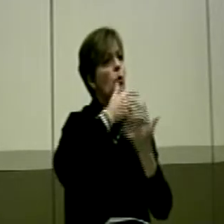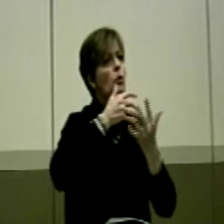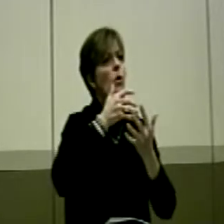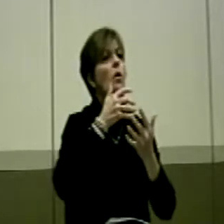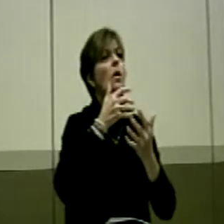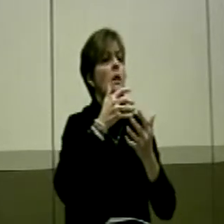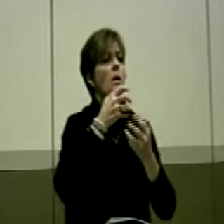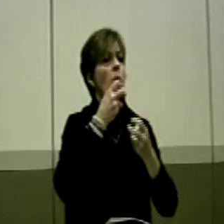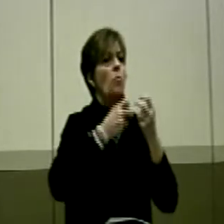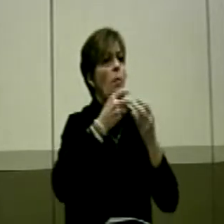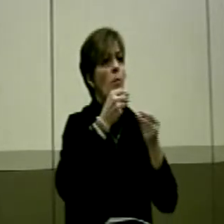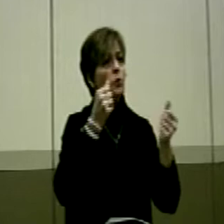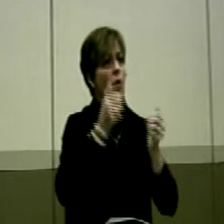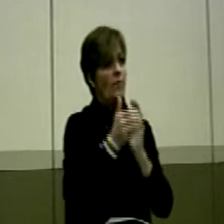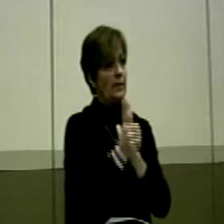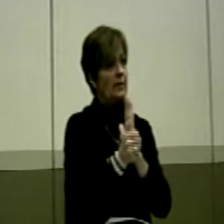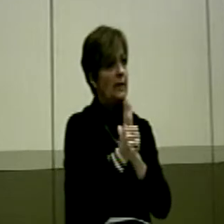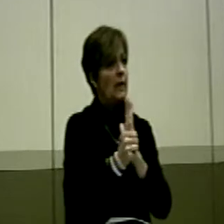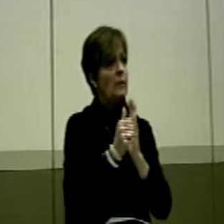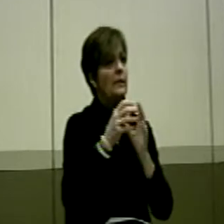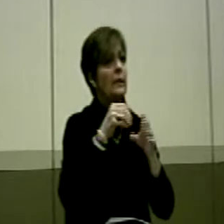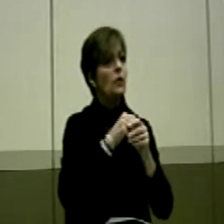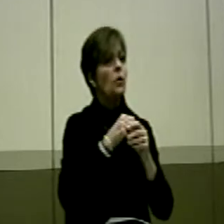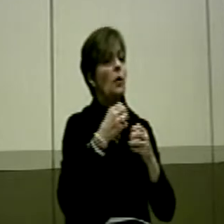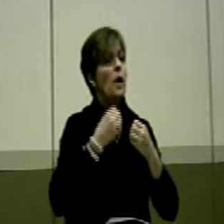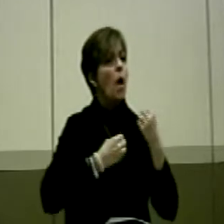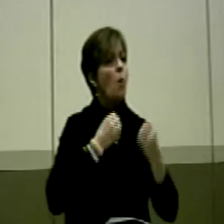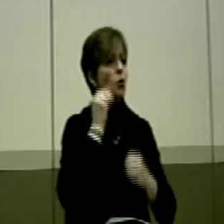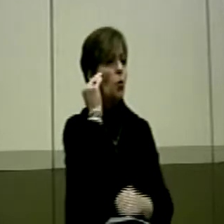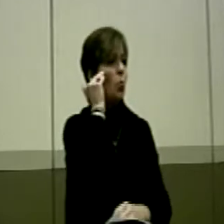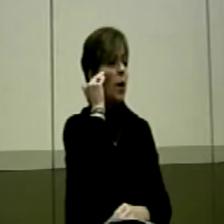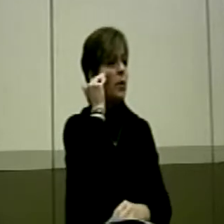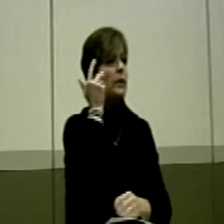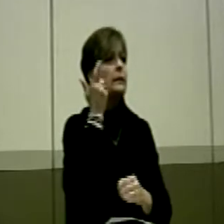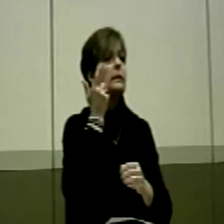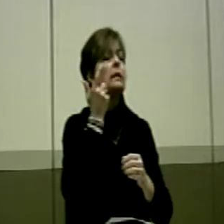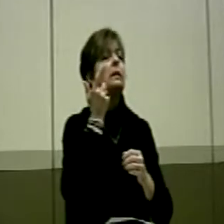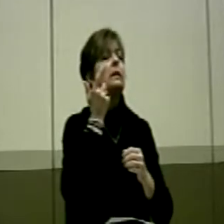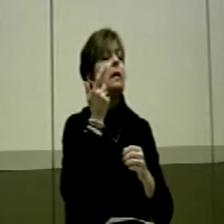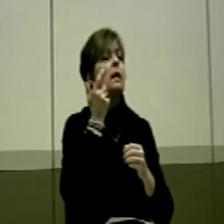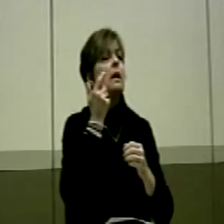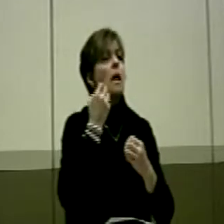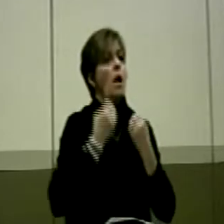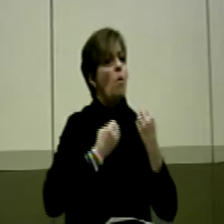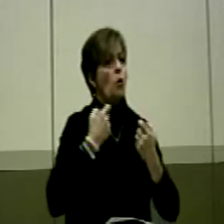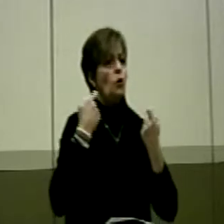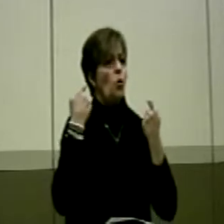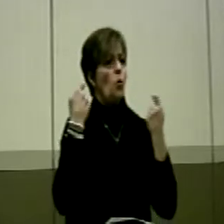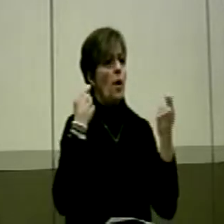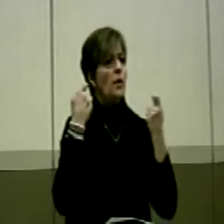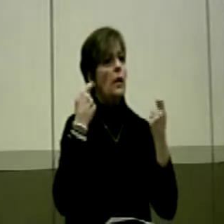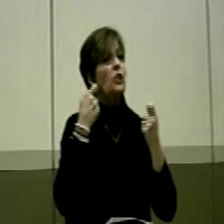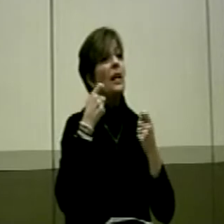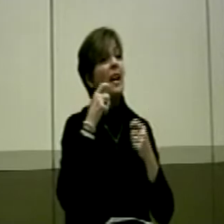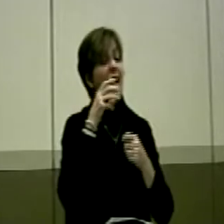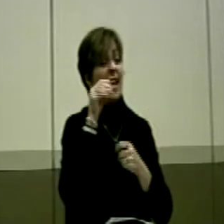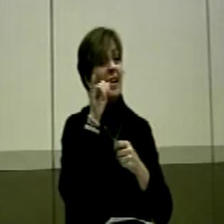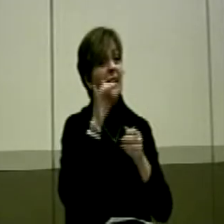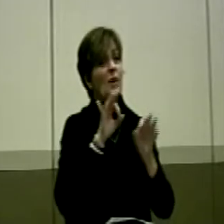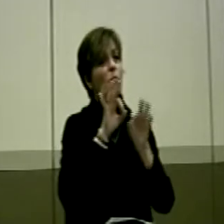including like emotional awareness, emotional regulation. And this is important because it shows where the program wants to tie